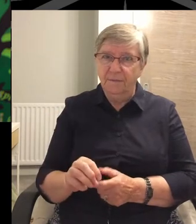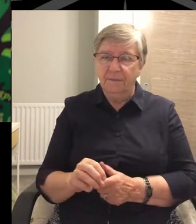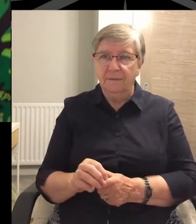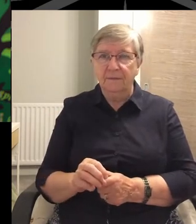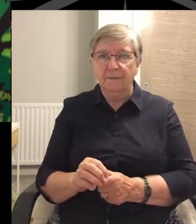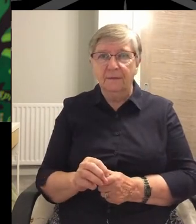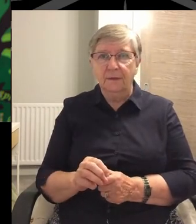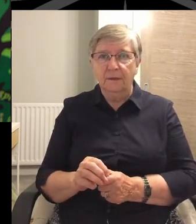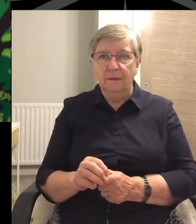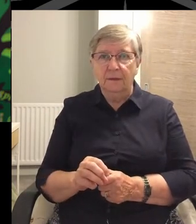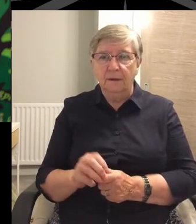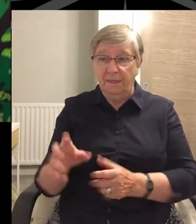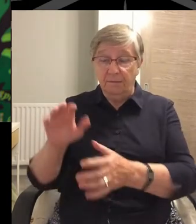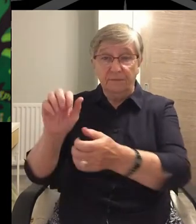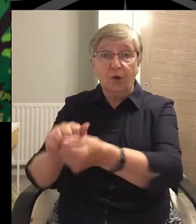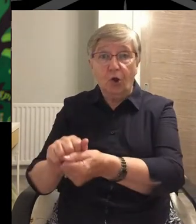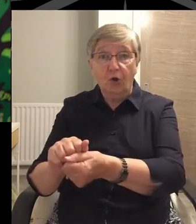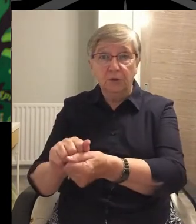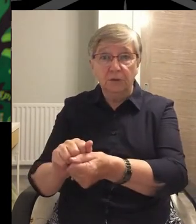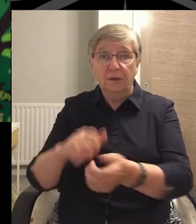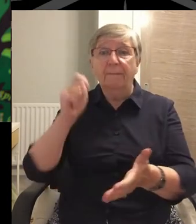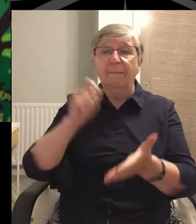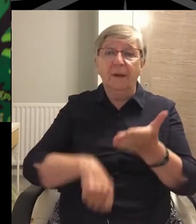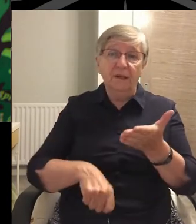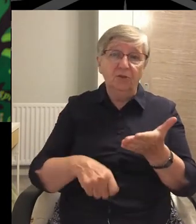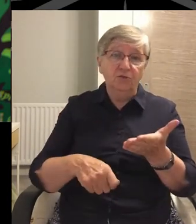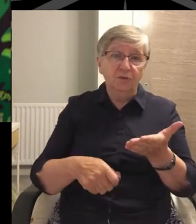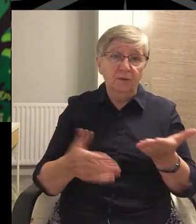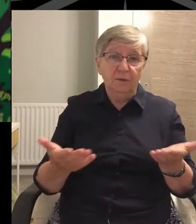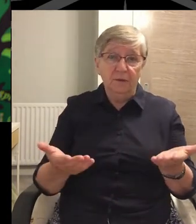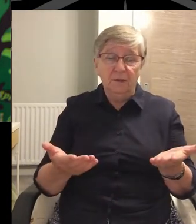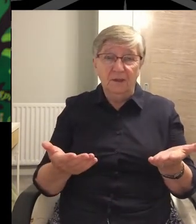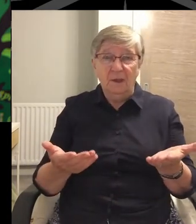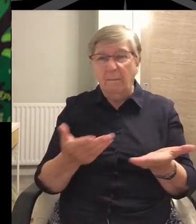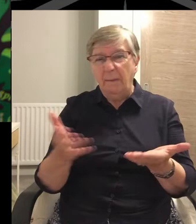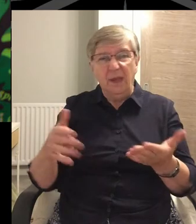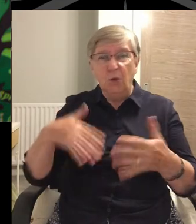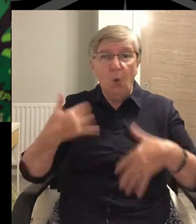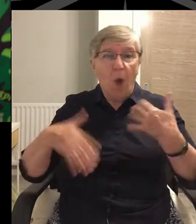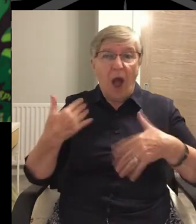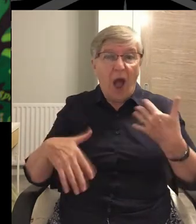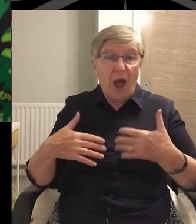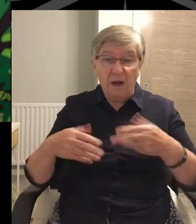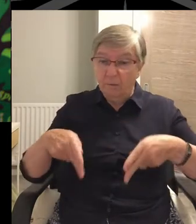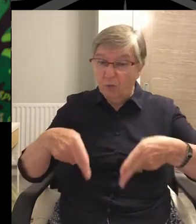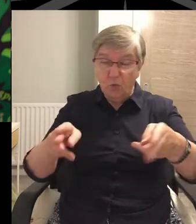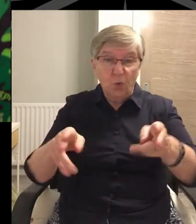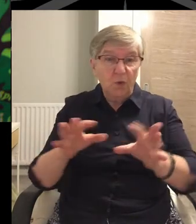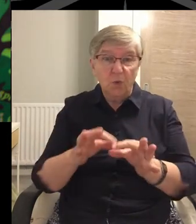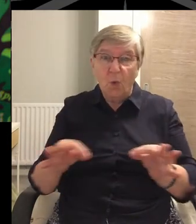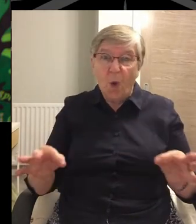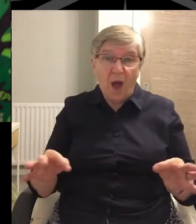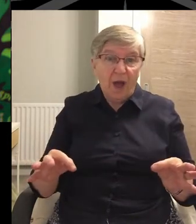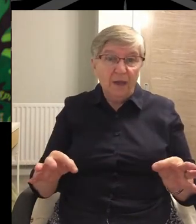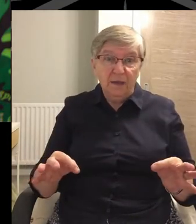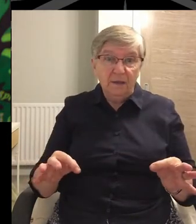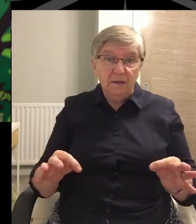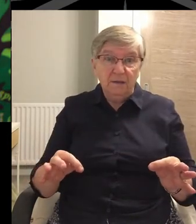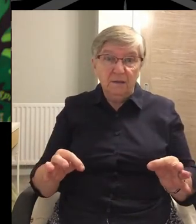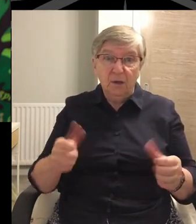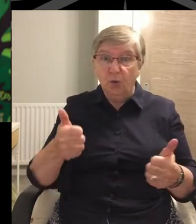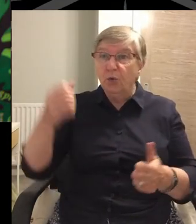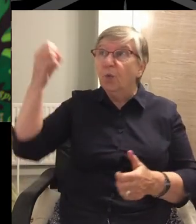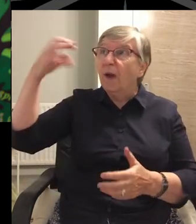30. And they're caught and they're punished, even if no particular harm was done. The road was quiet,